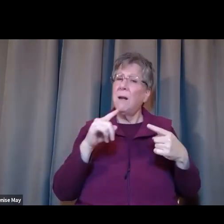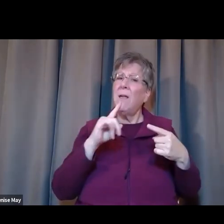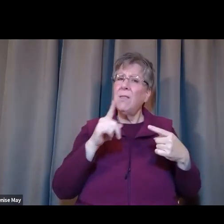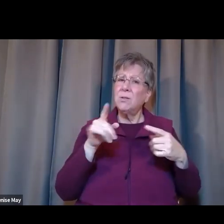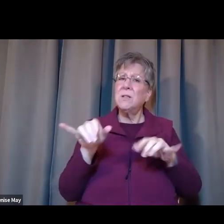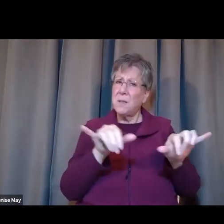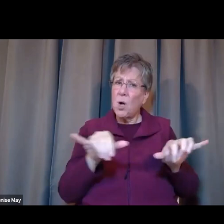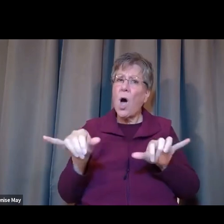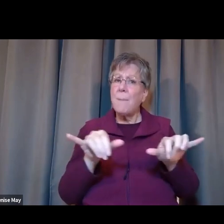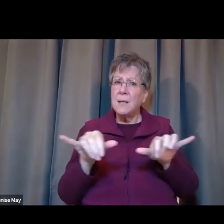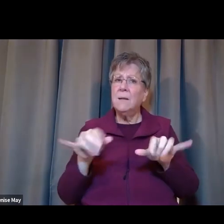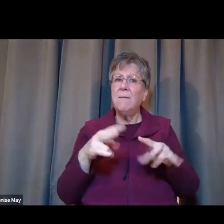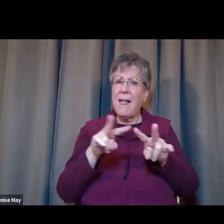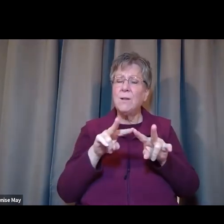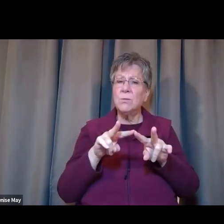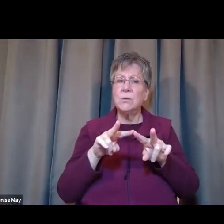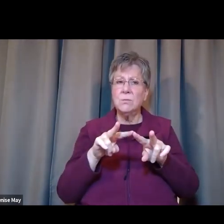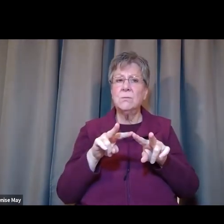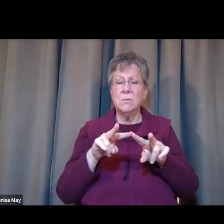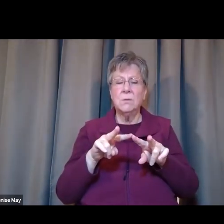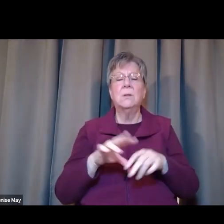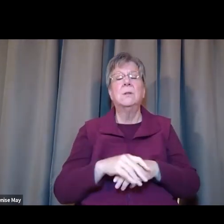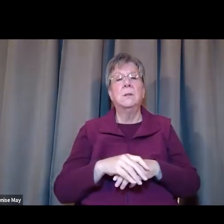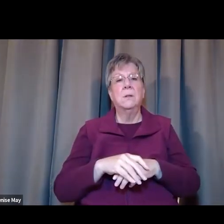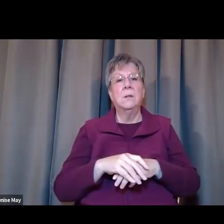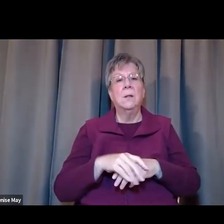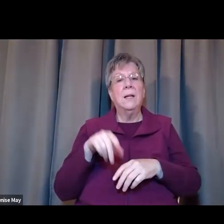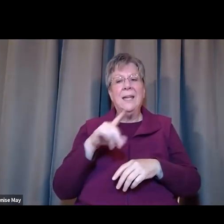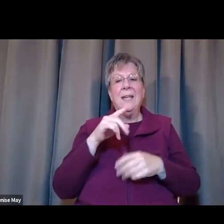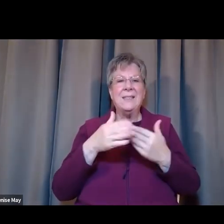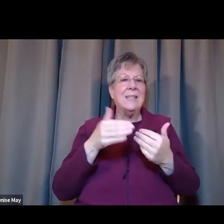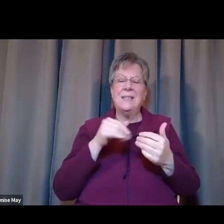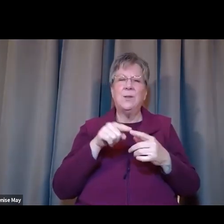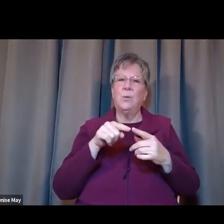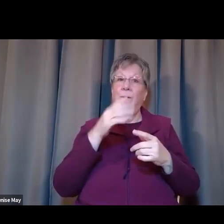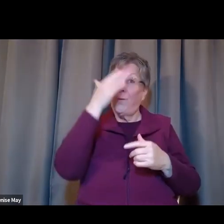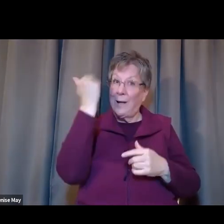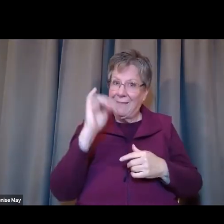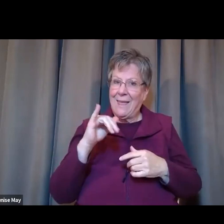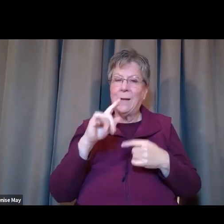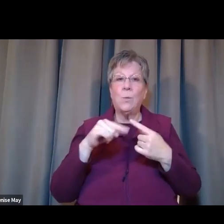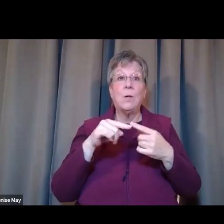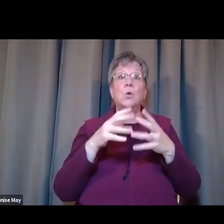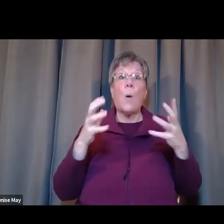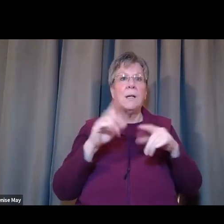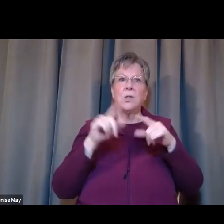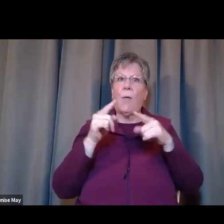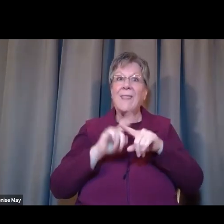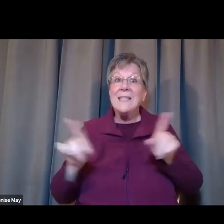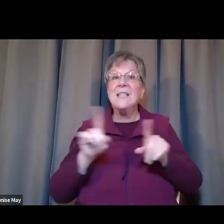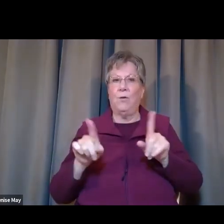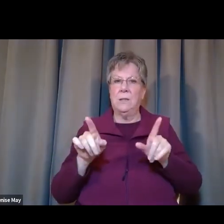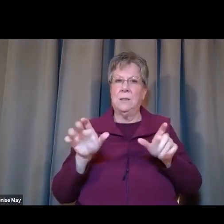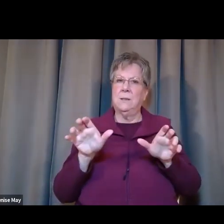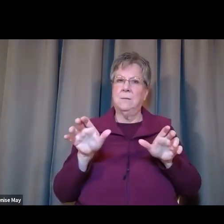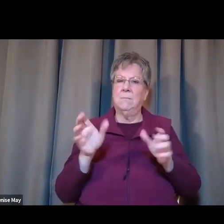across large and often bipartisan majorities of the American public. It's easy to lose track of that when so much of the focus is on differences.